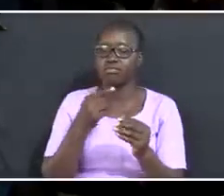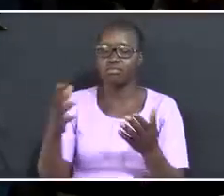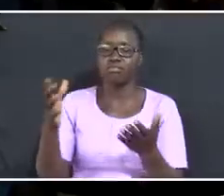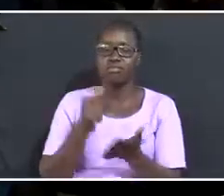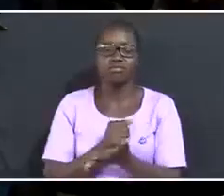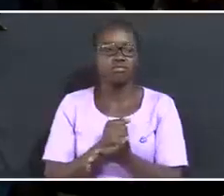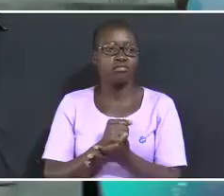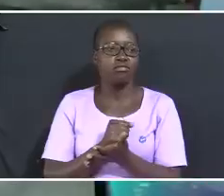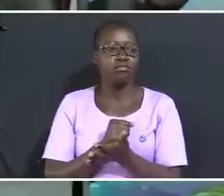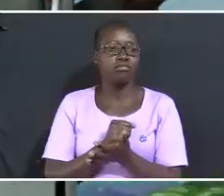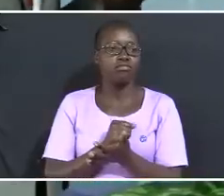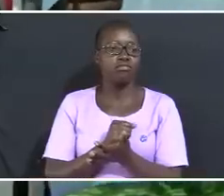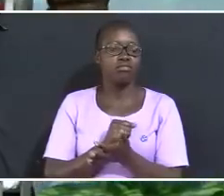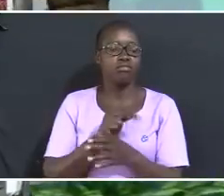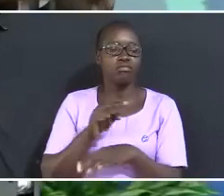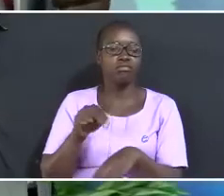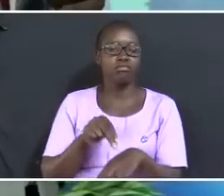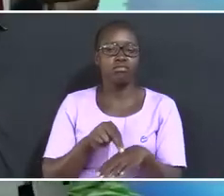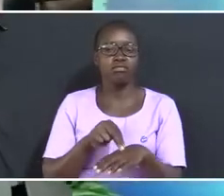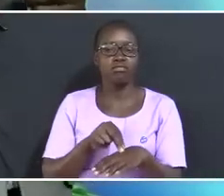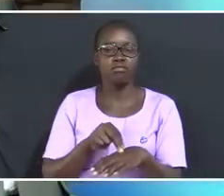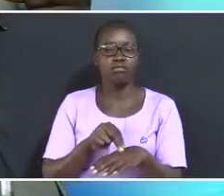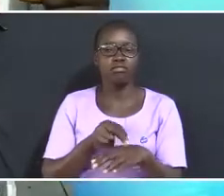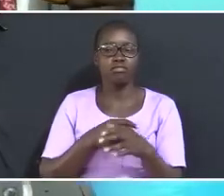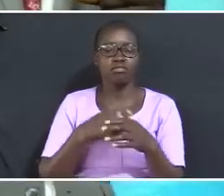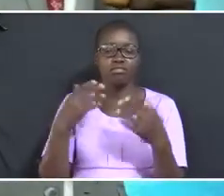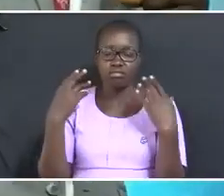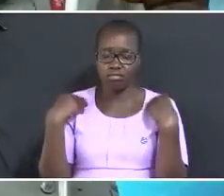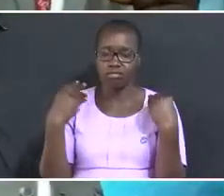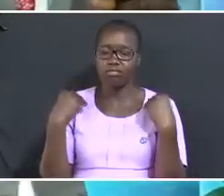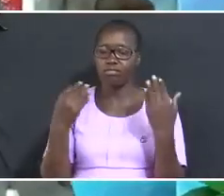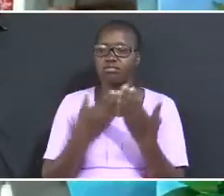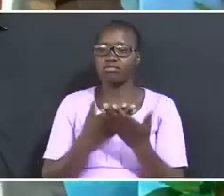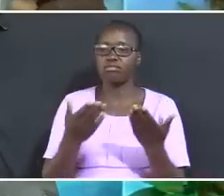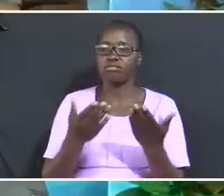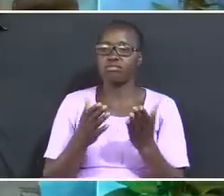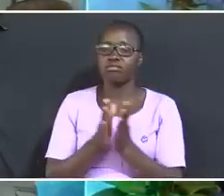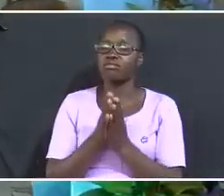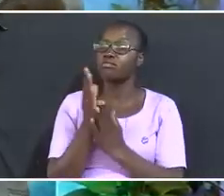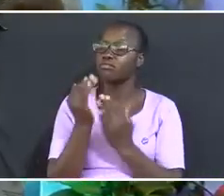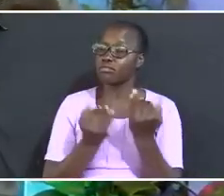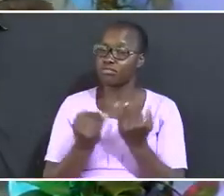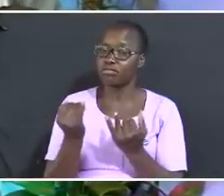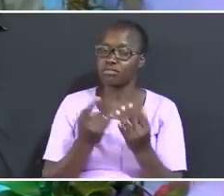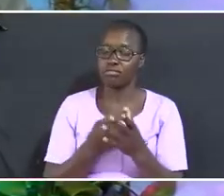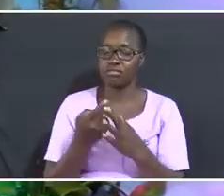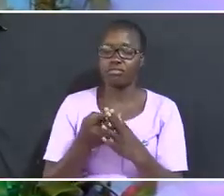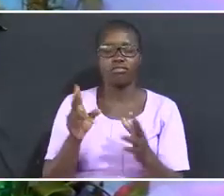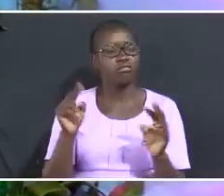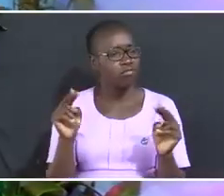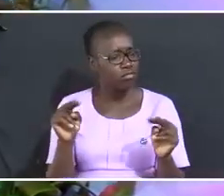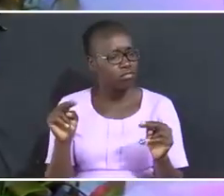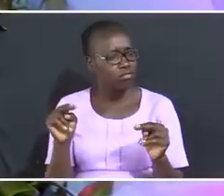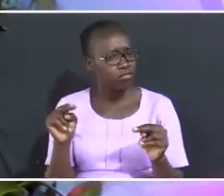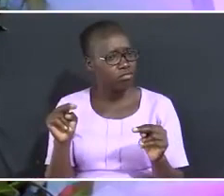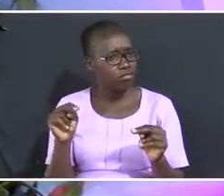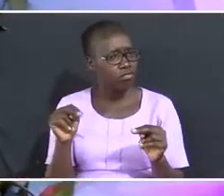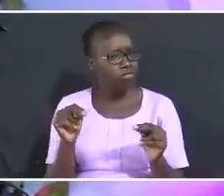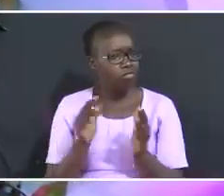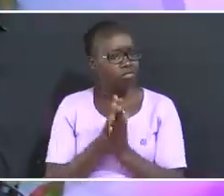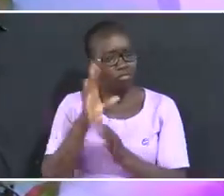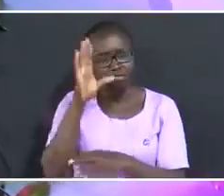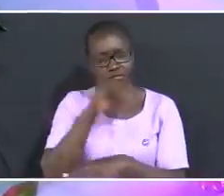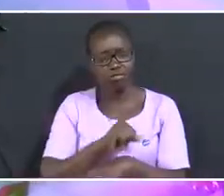putting a national exercise like elections on Saturday. Then we say, no, you are going to